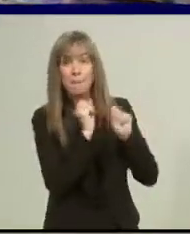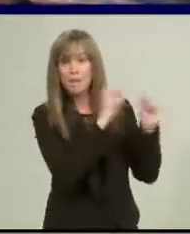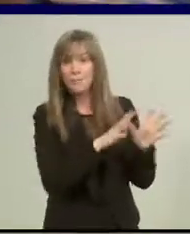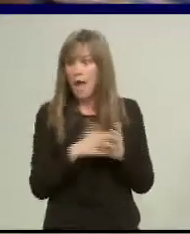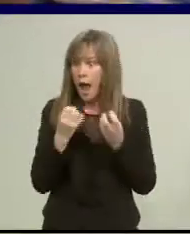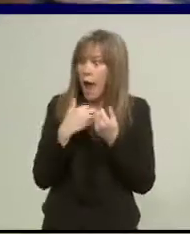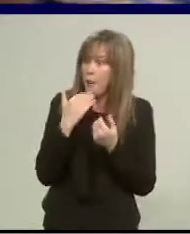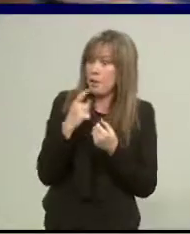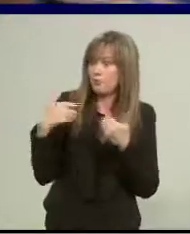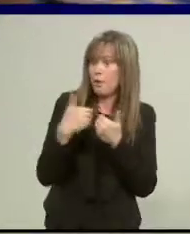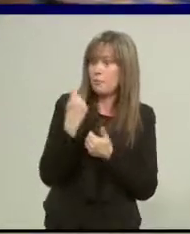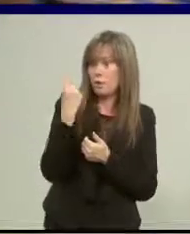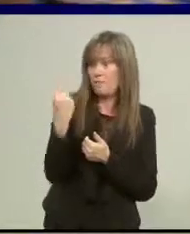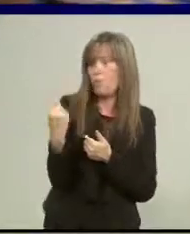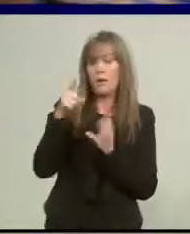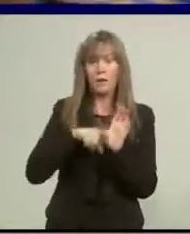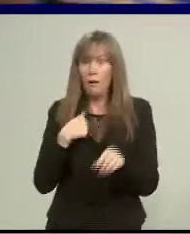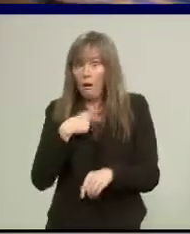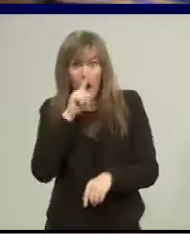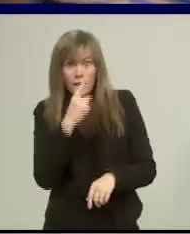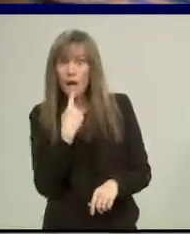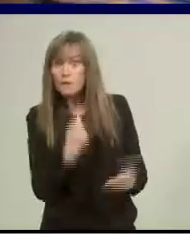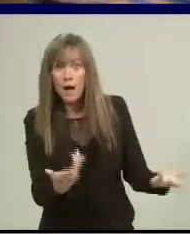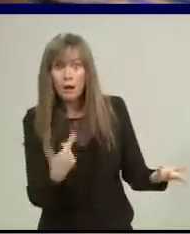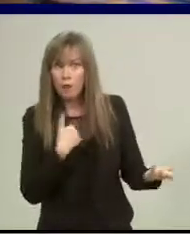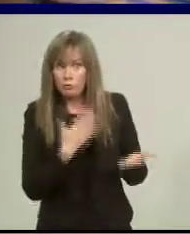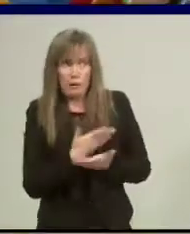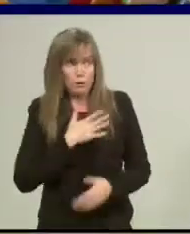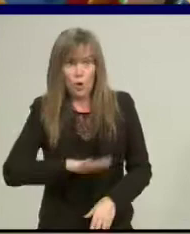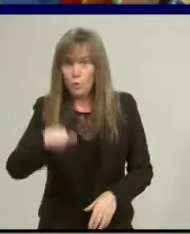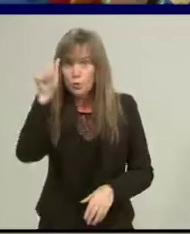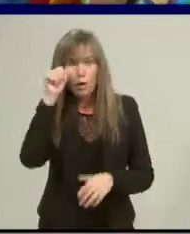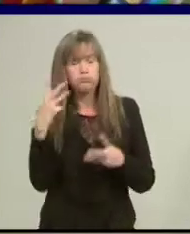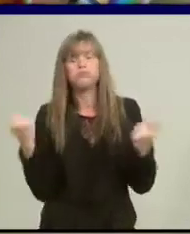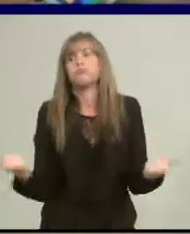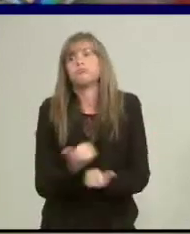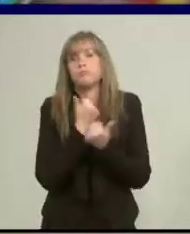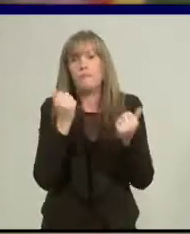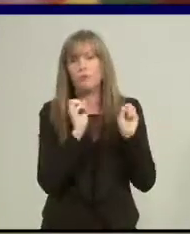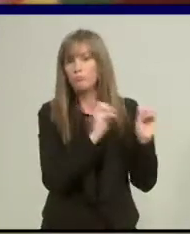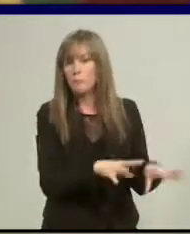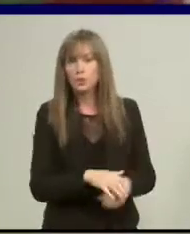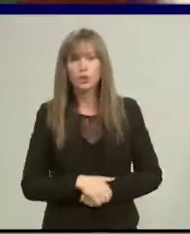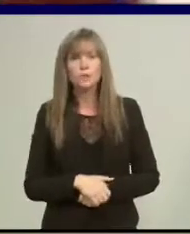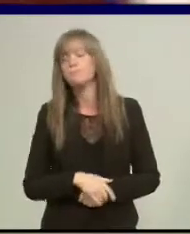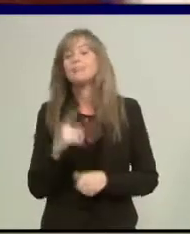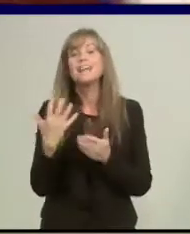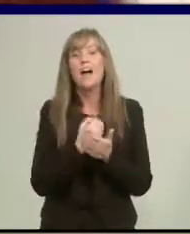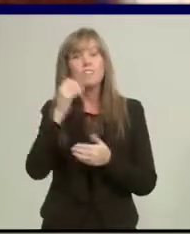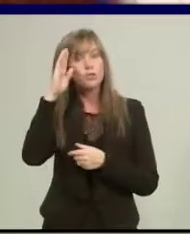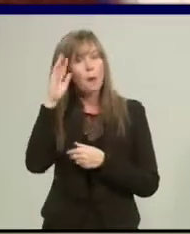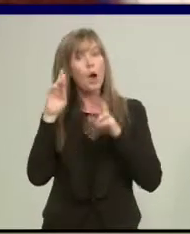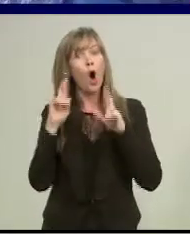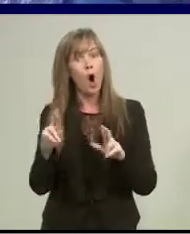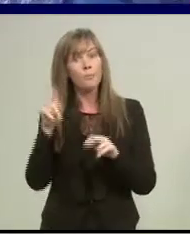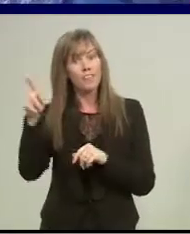dropping off a year? How many tonnes of rubbish? I couldn't tell you. I don't even know that I want to know. It'd be huge. The Salvation Army is hoping the